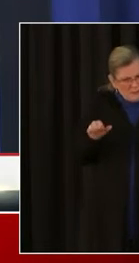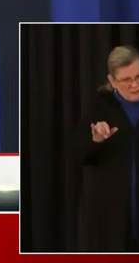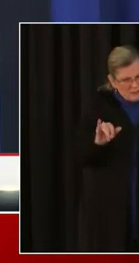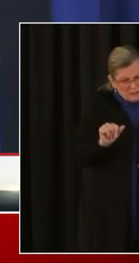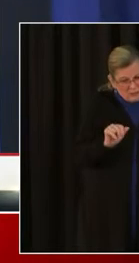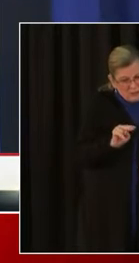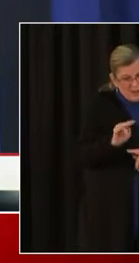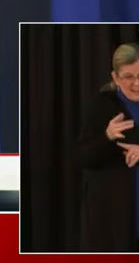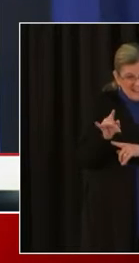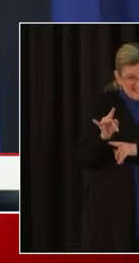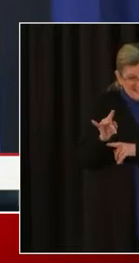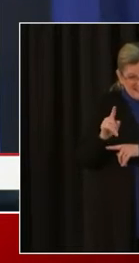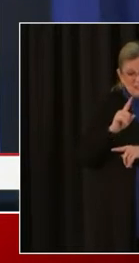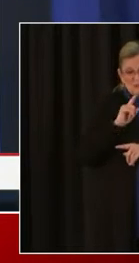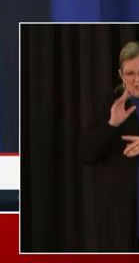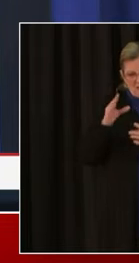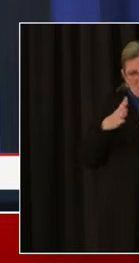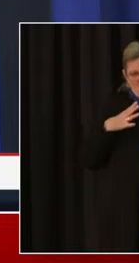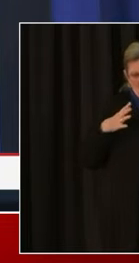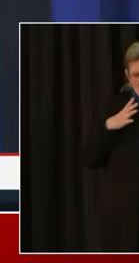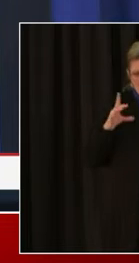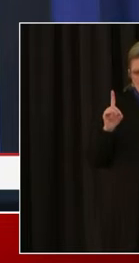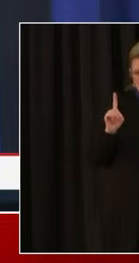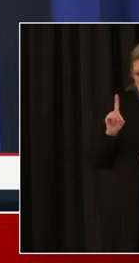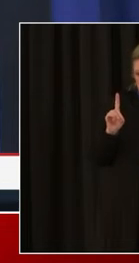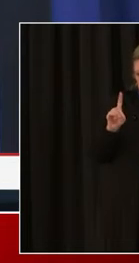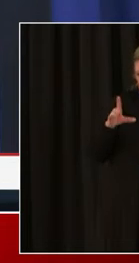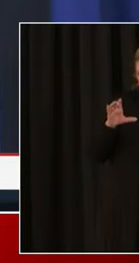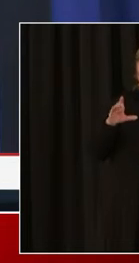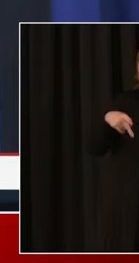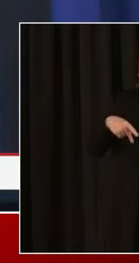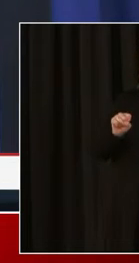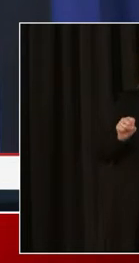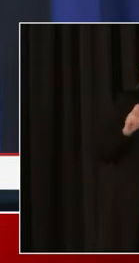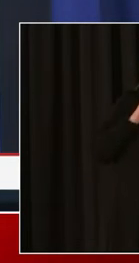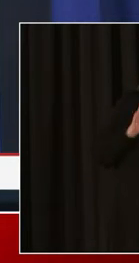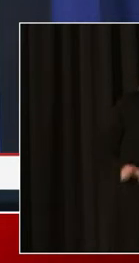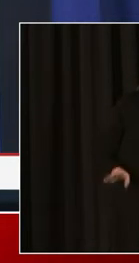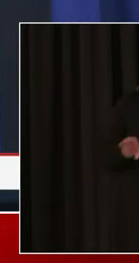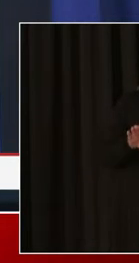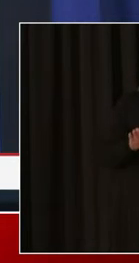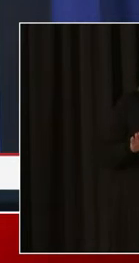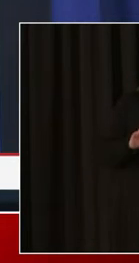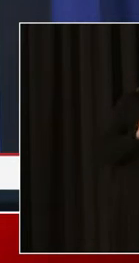the 18th is a holiday and DCPS will be closed to observe the Martin Luther